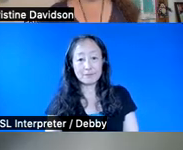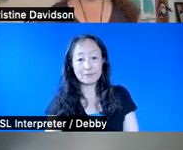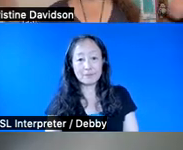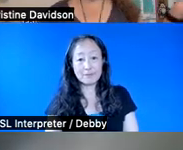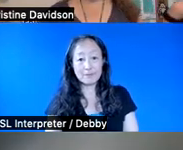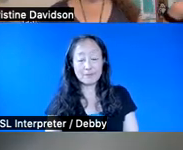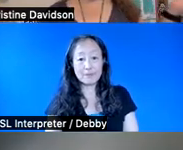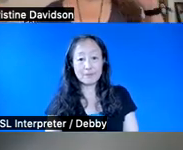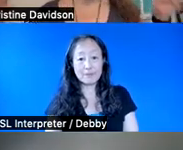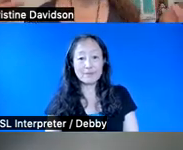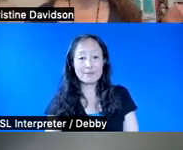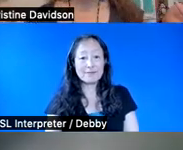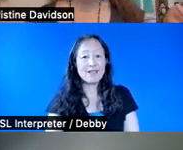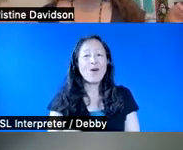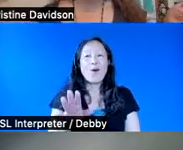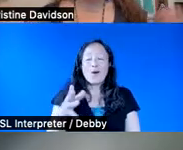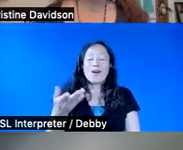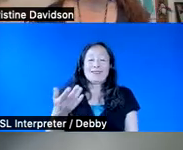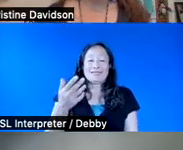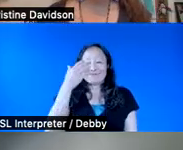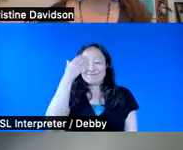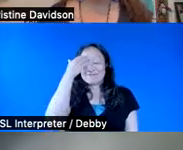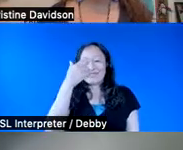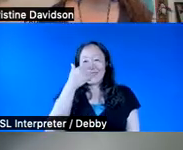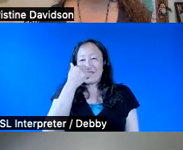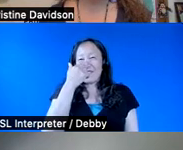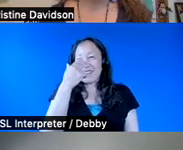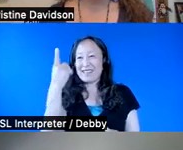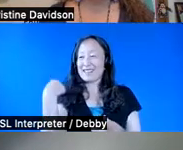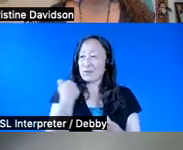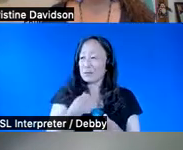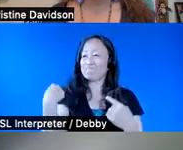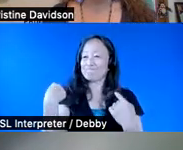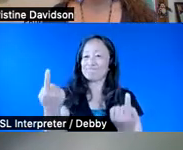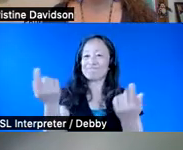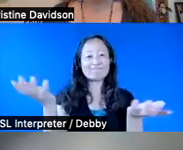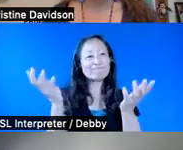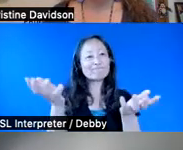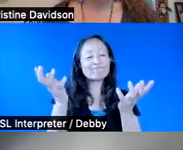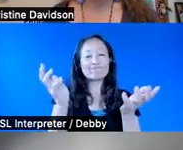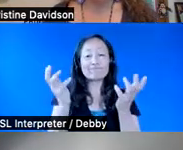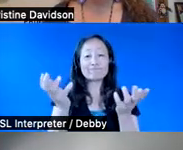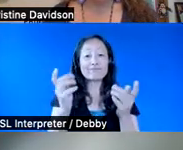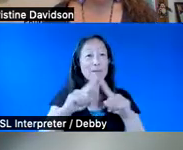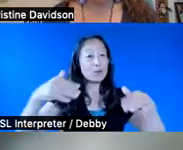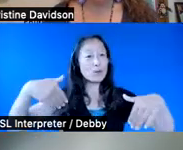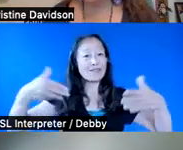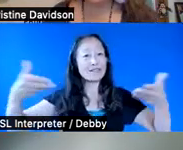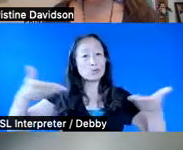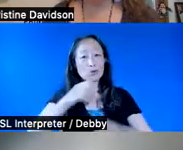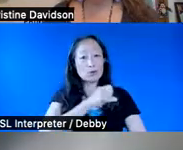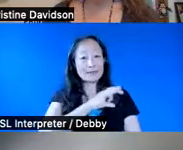So it's so funny because we've been talking all this time and we haven't introduced ourselves as staff, but that's for a reason, because